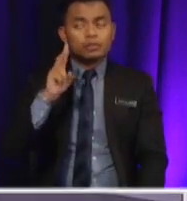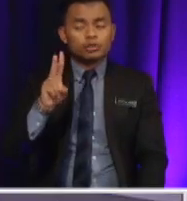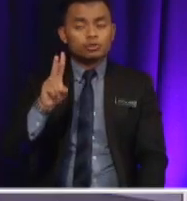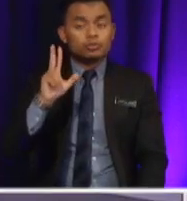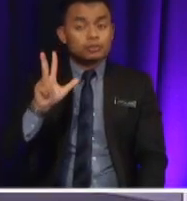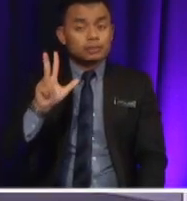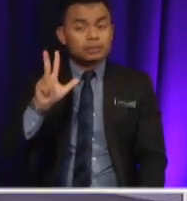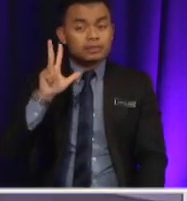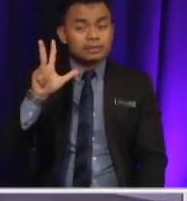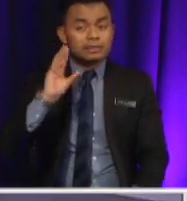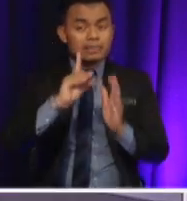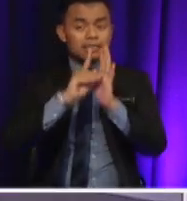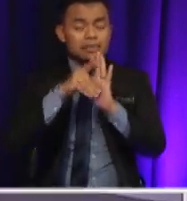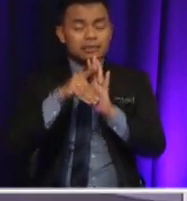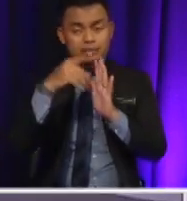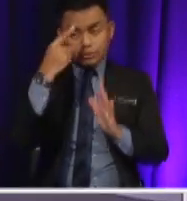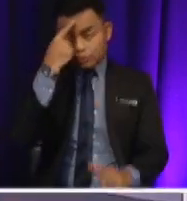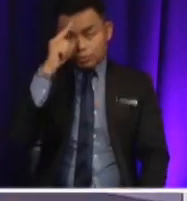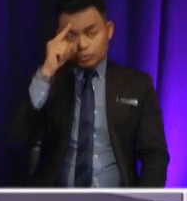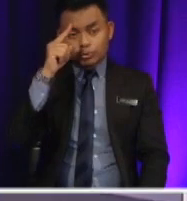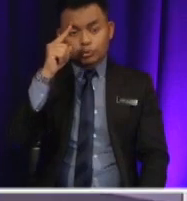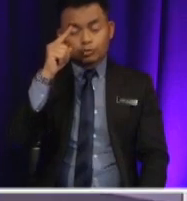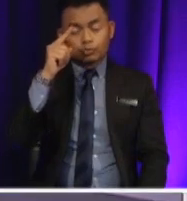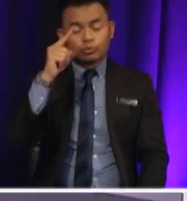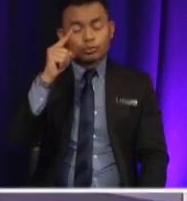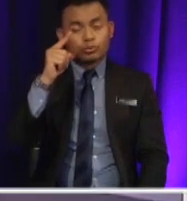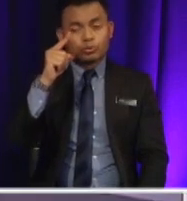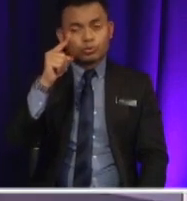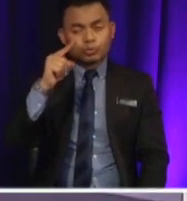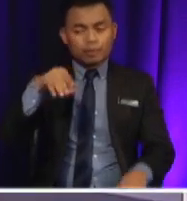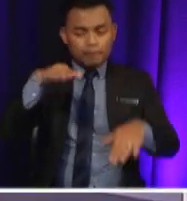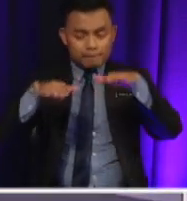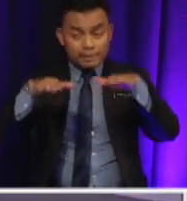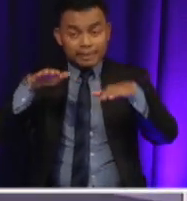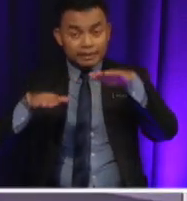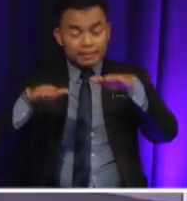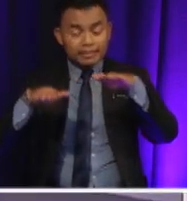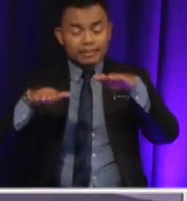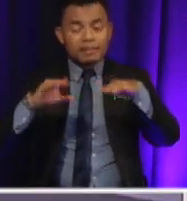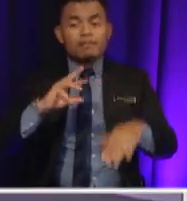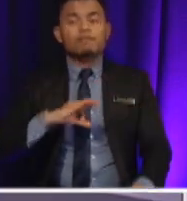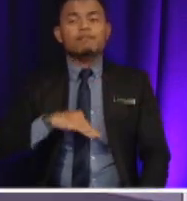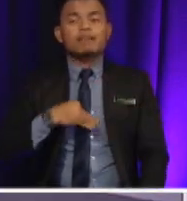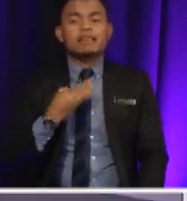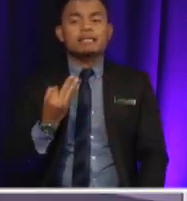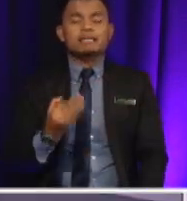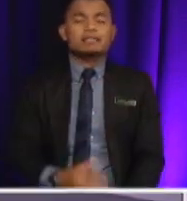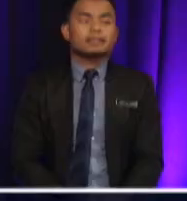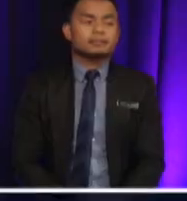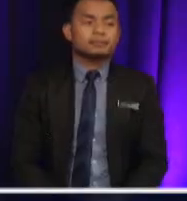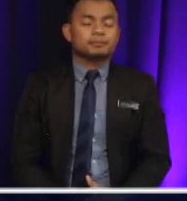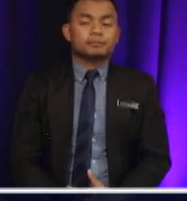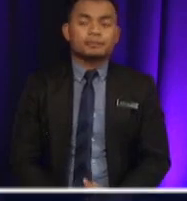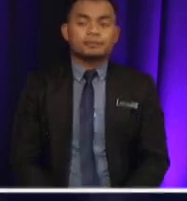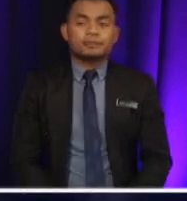like 3 seconds because you want to maintain the intenseness of the feelings. All of the right. poem. Okay? Right, let's try.